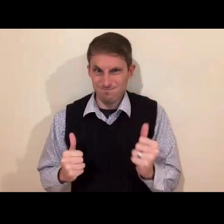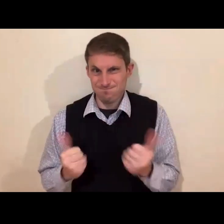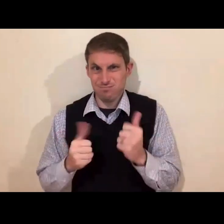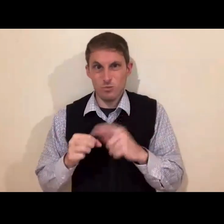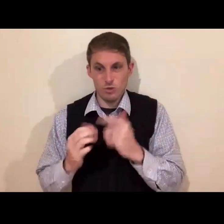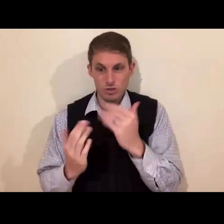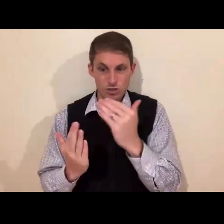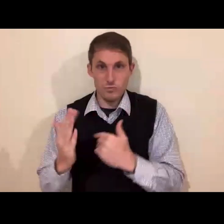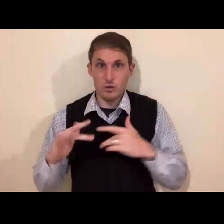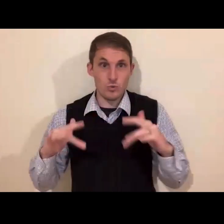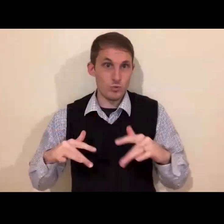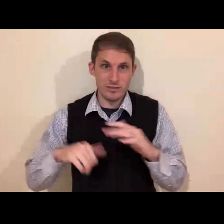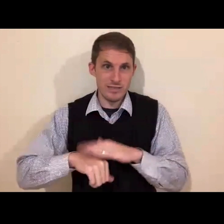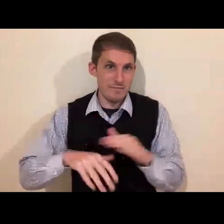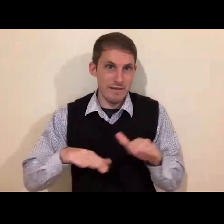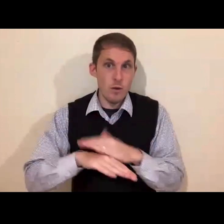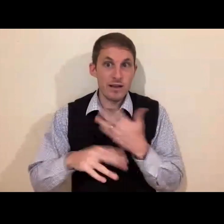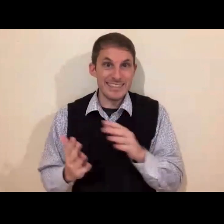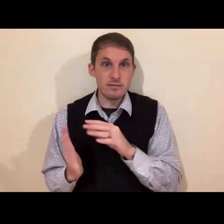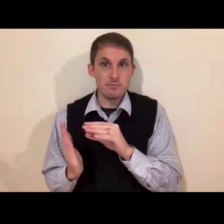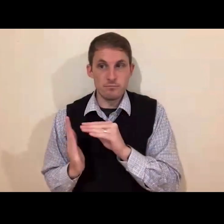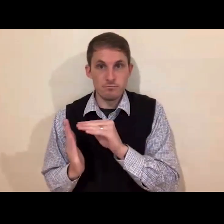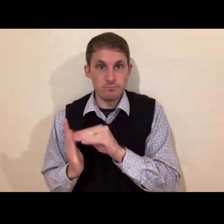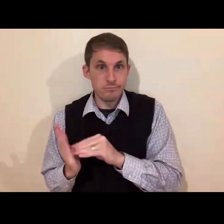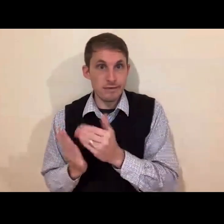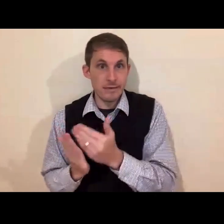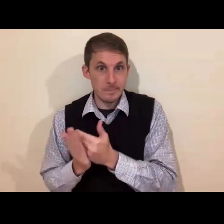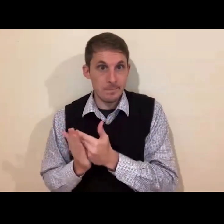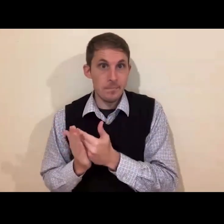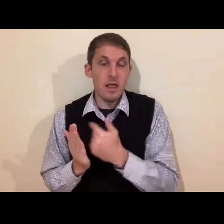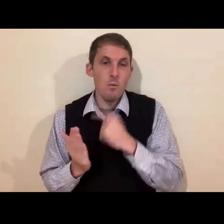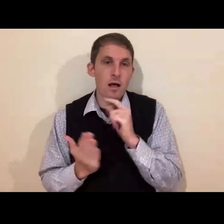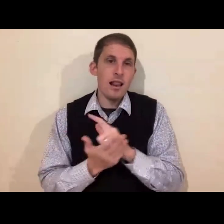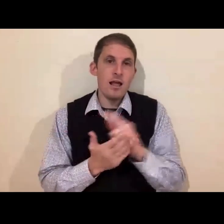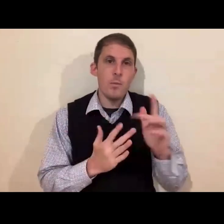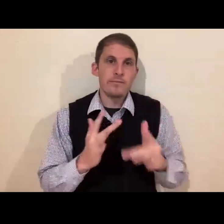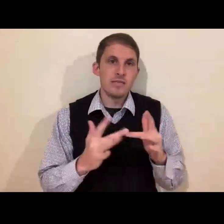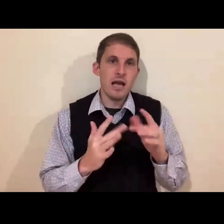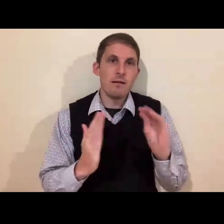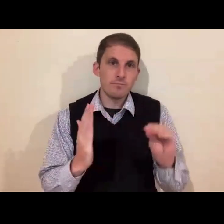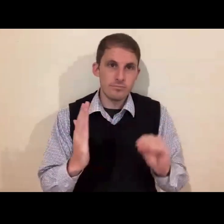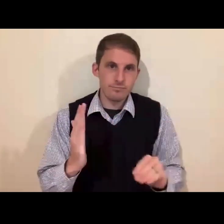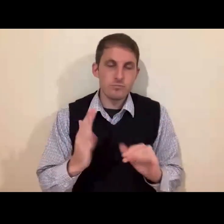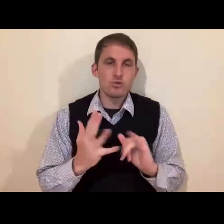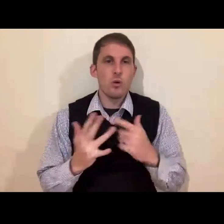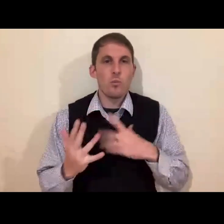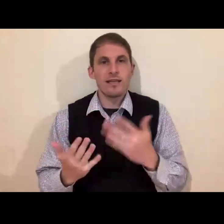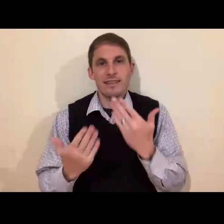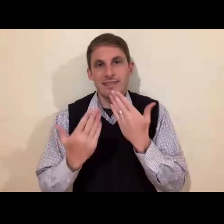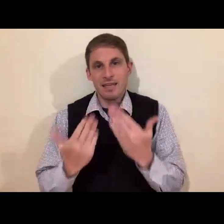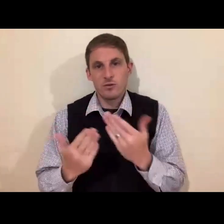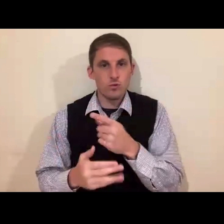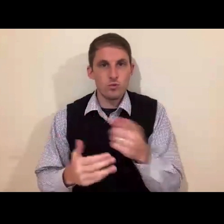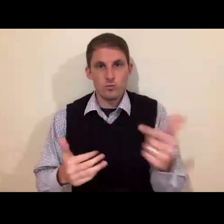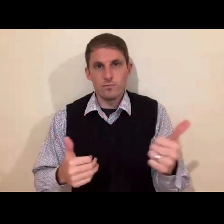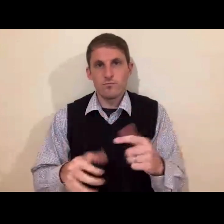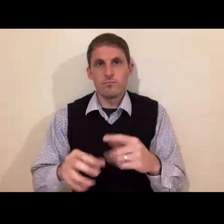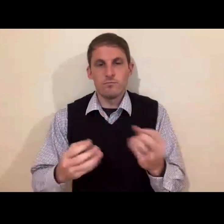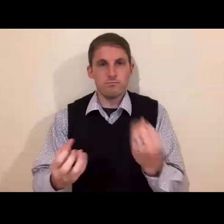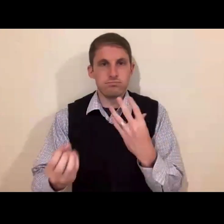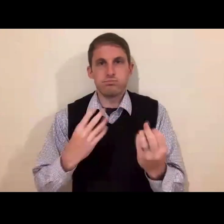that we didn't get through. We have captured those and we will look to respond to those. So I want to say thank you for how much you've contributed